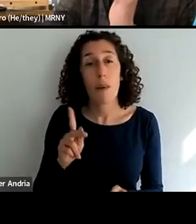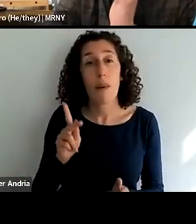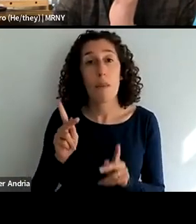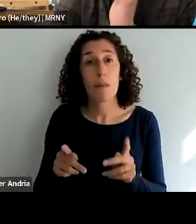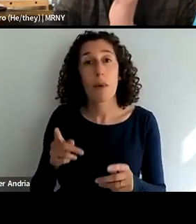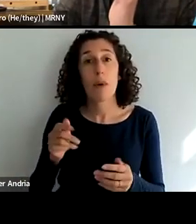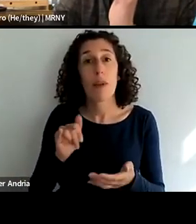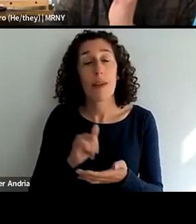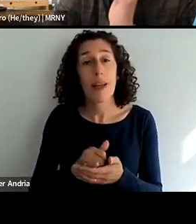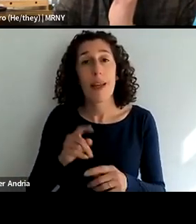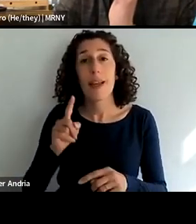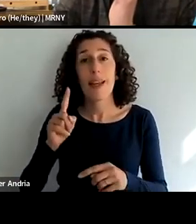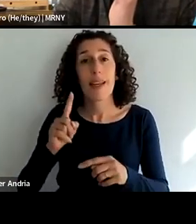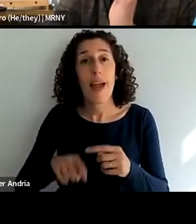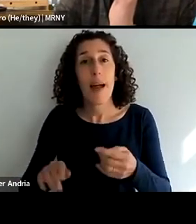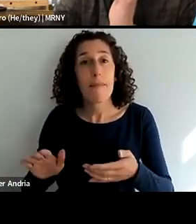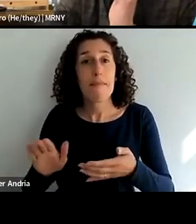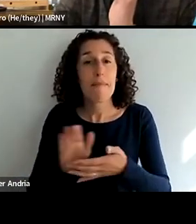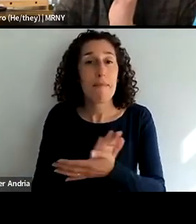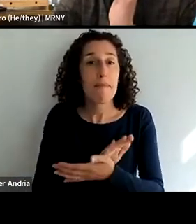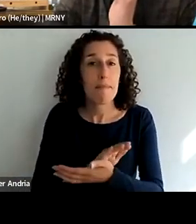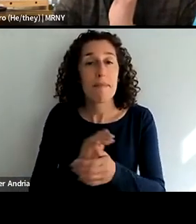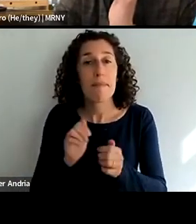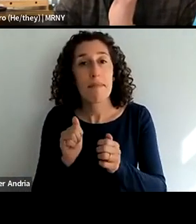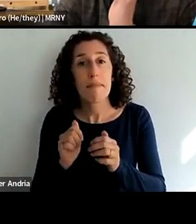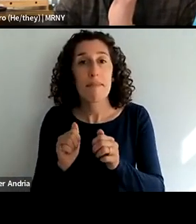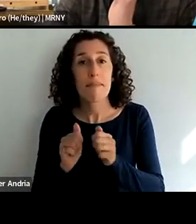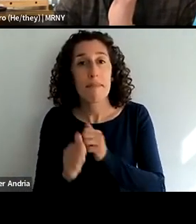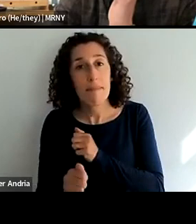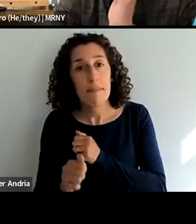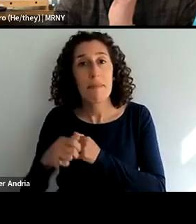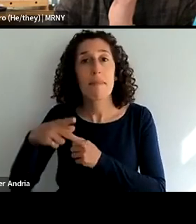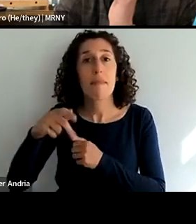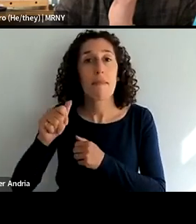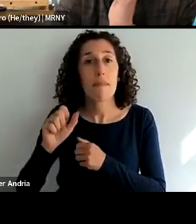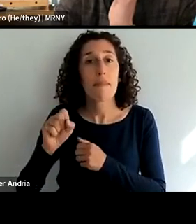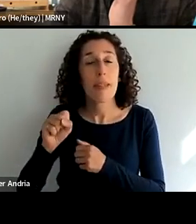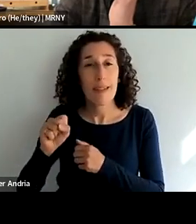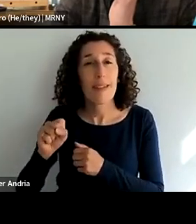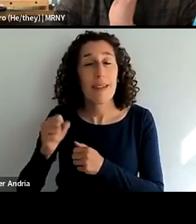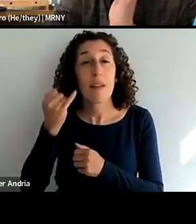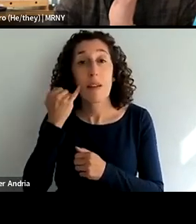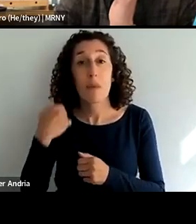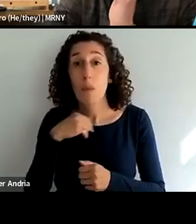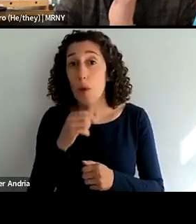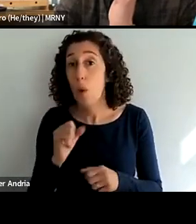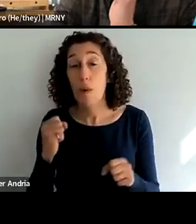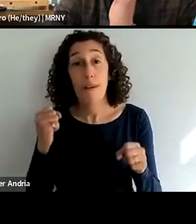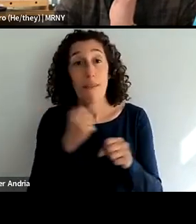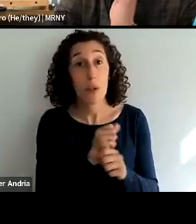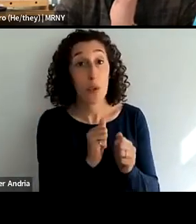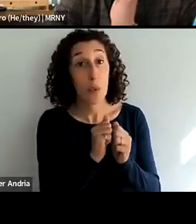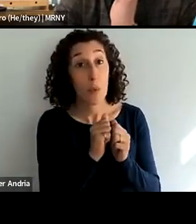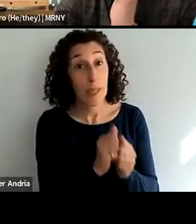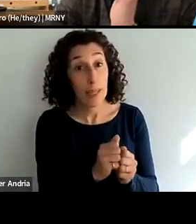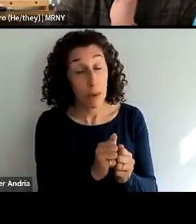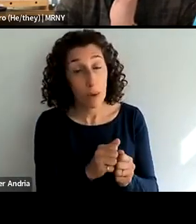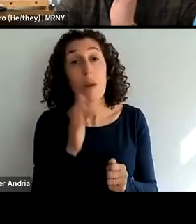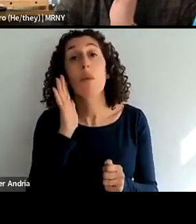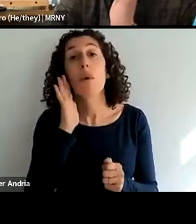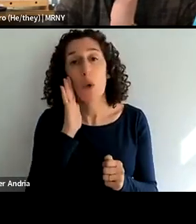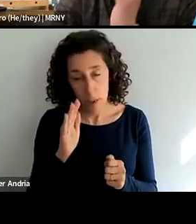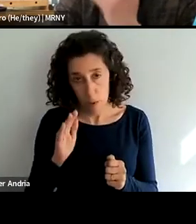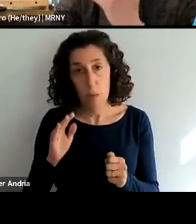We don't start fighting together, we're gonna be in trouble, right? We're a little divided right now as a